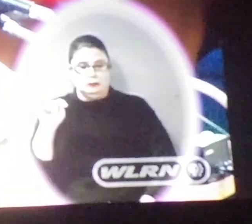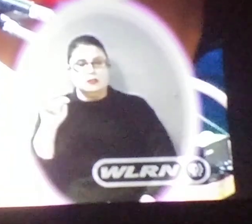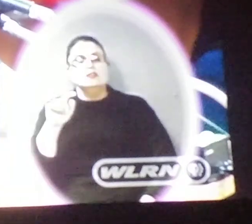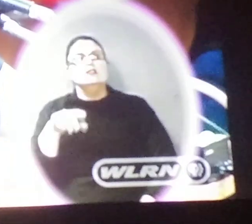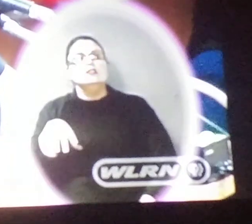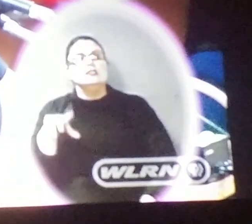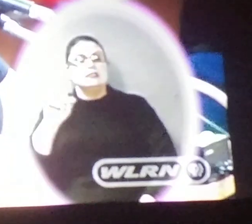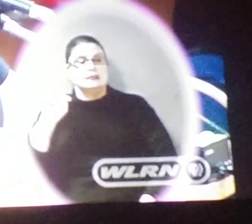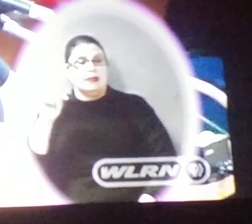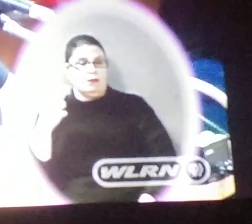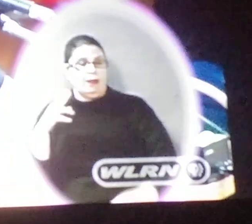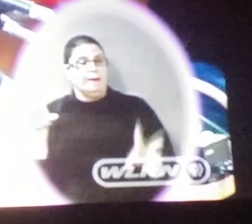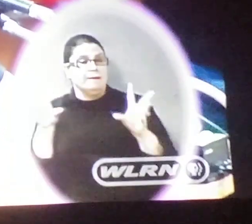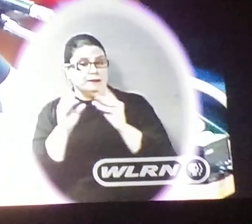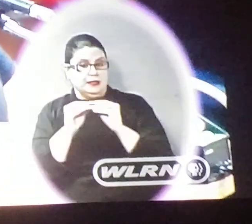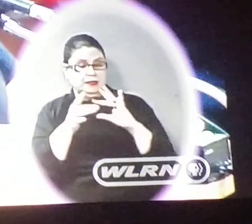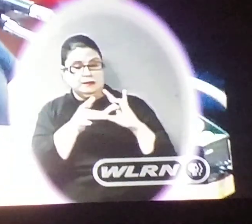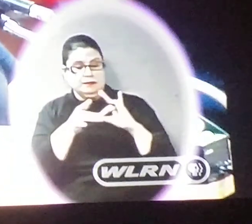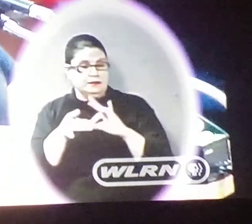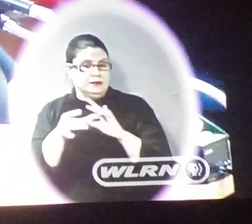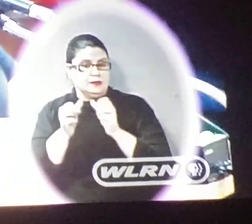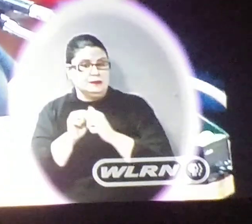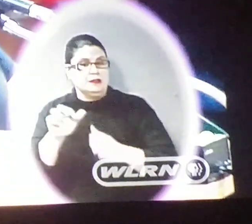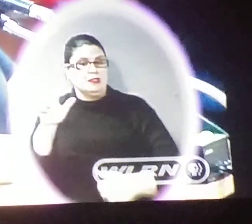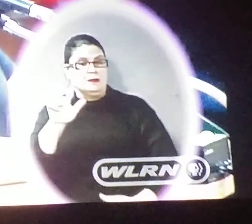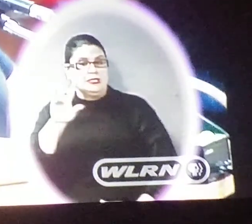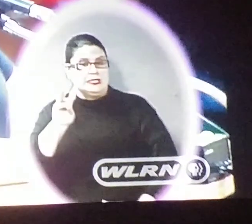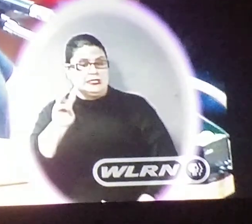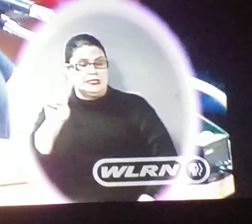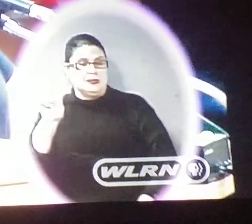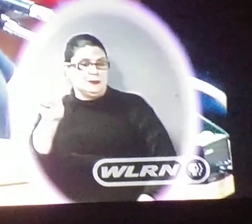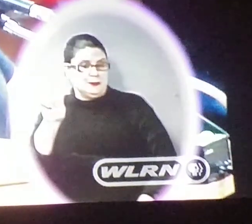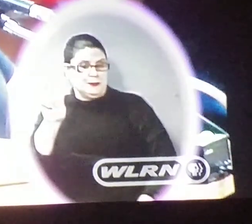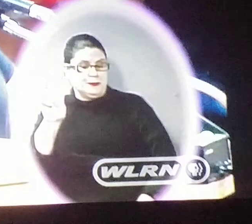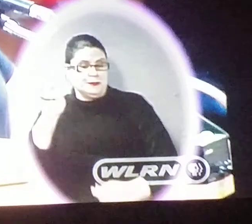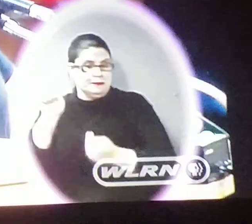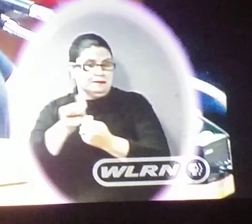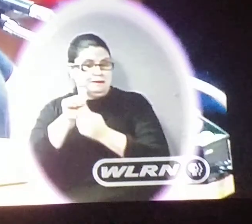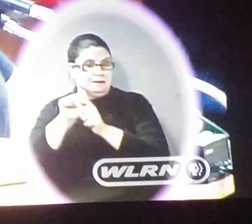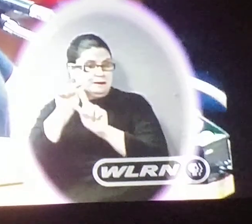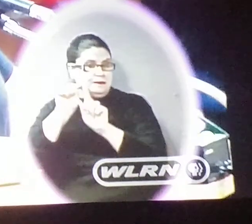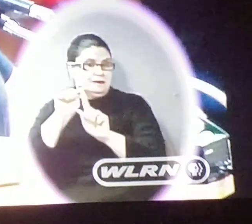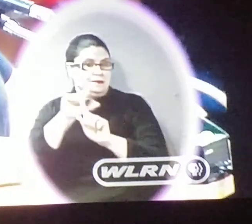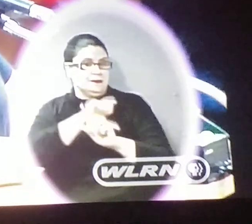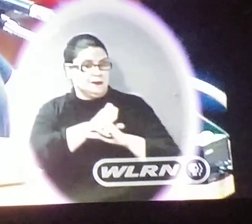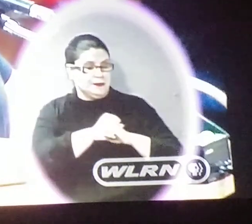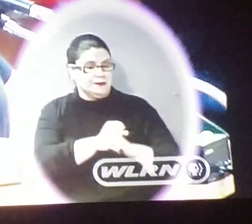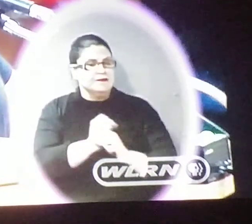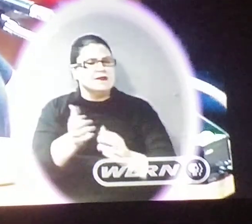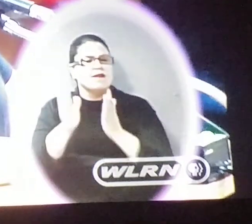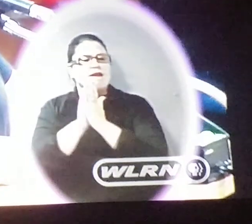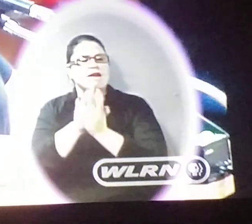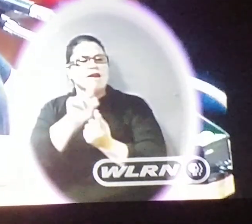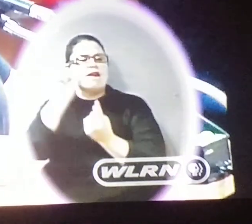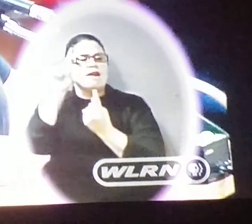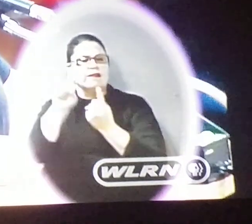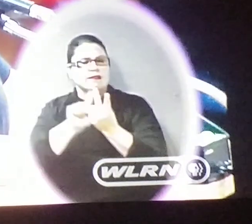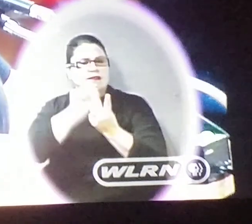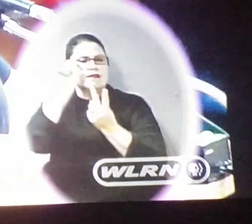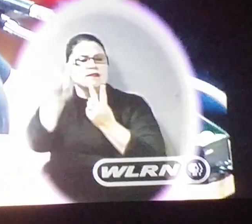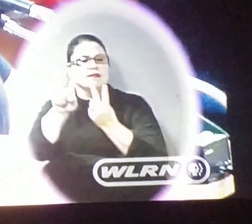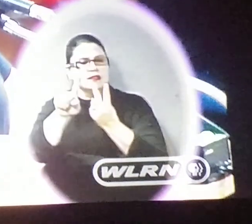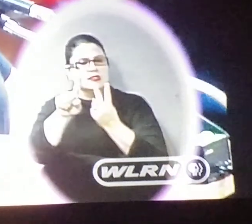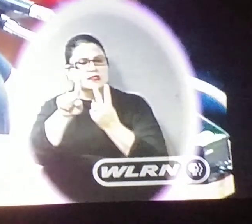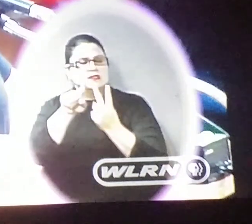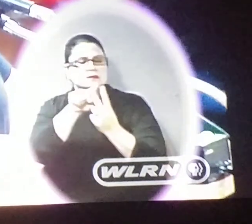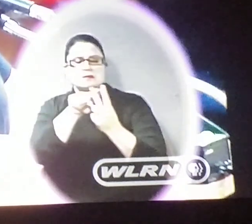Hall meeting on the topic of Referendum 362, specifically security, I asked 2 questions that were not read or